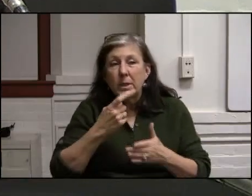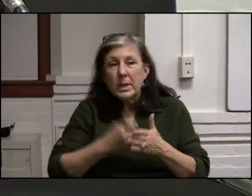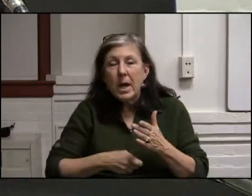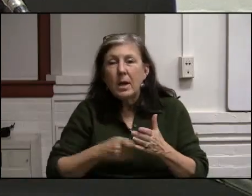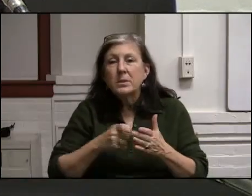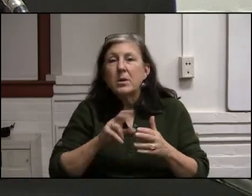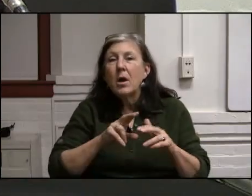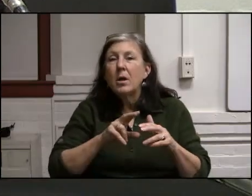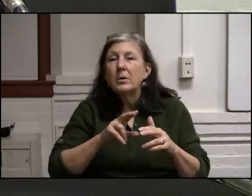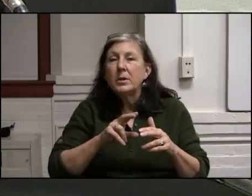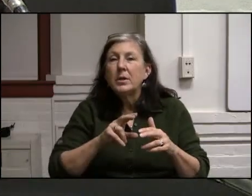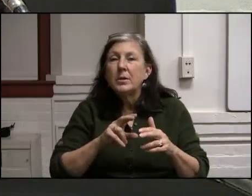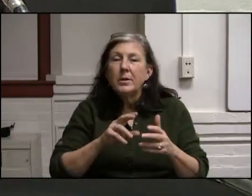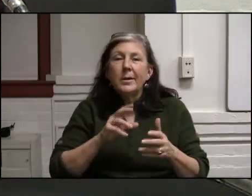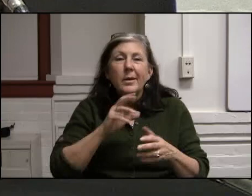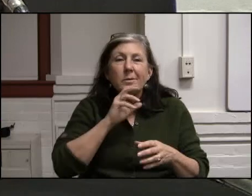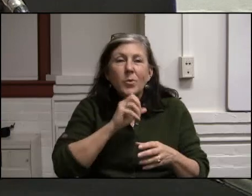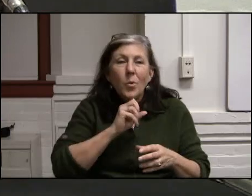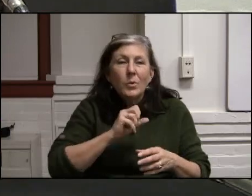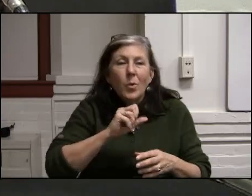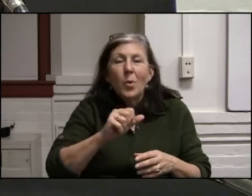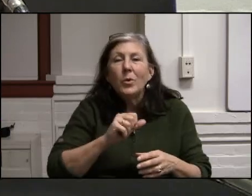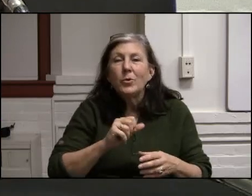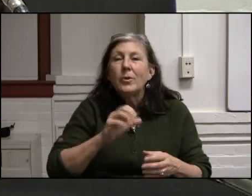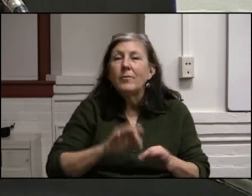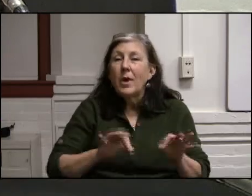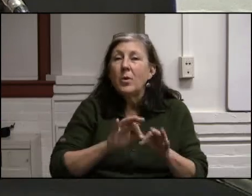of your equipment.